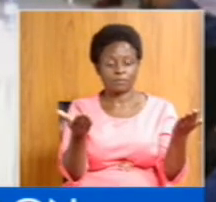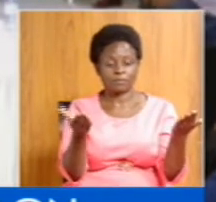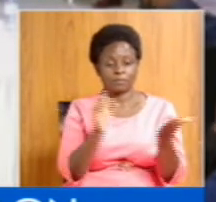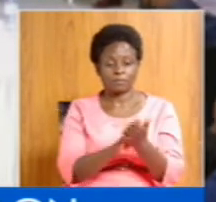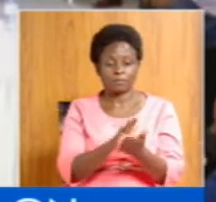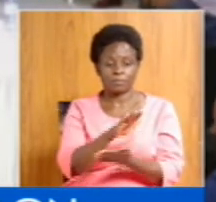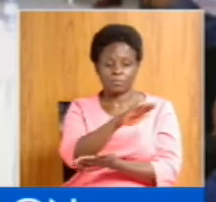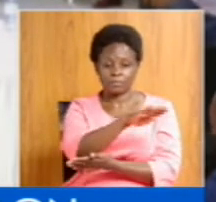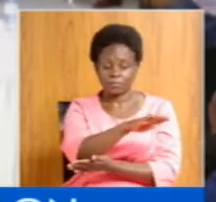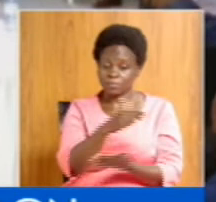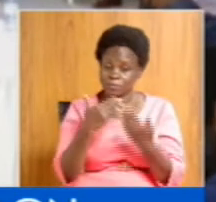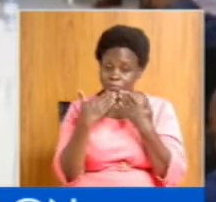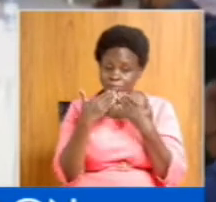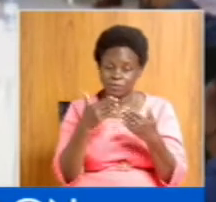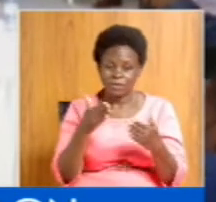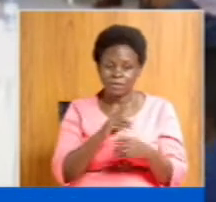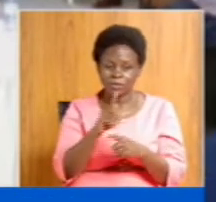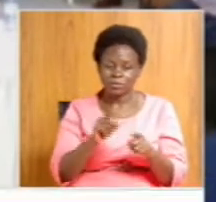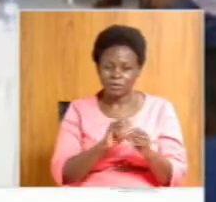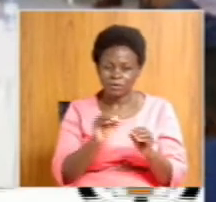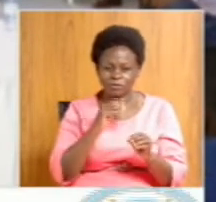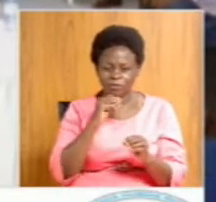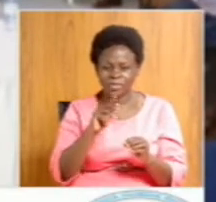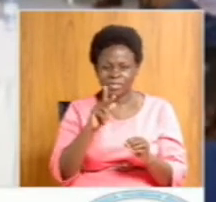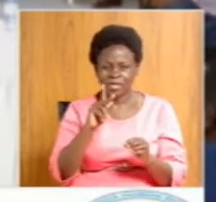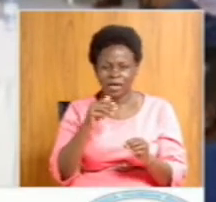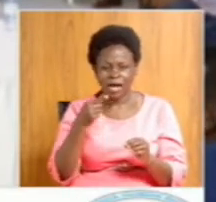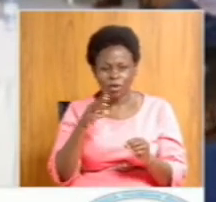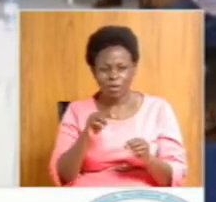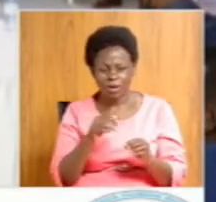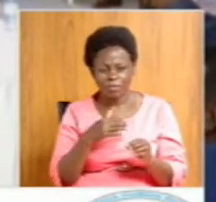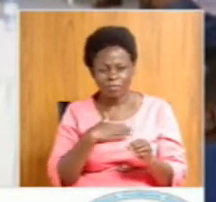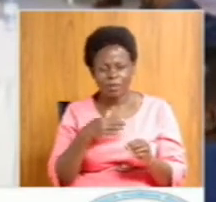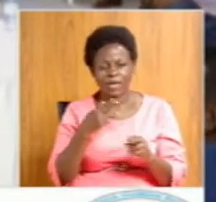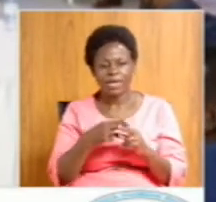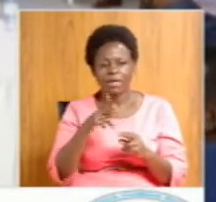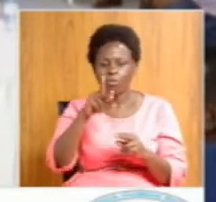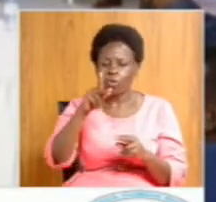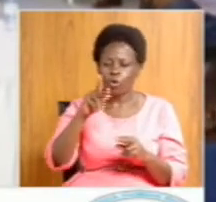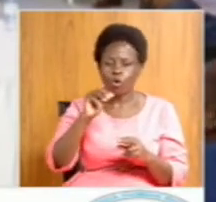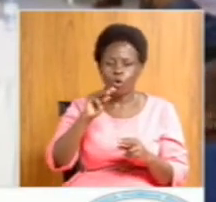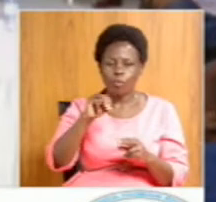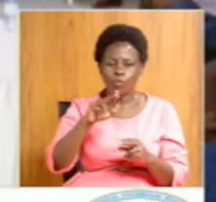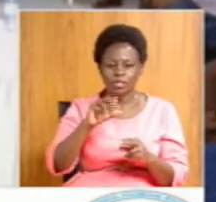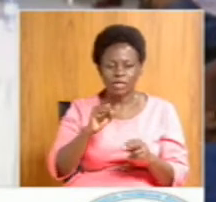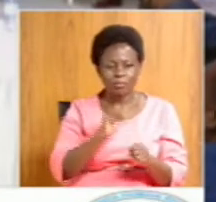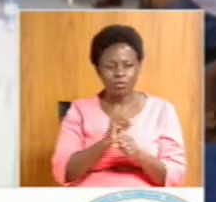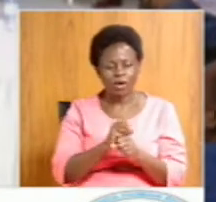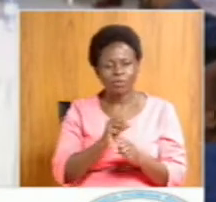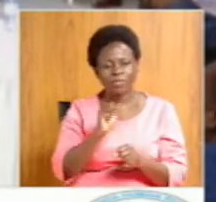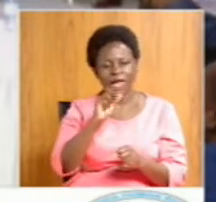good evening thank you very much I don't have a question for you Mr. Kagua my name is Fiona I work with Africa